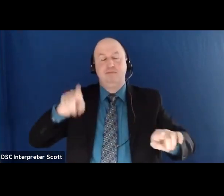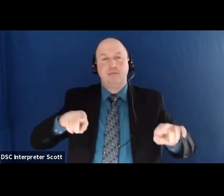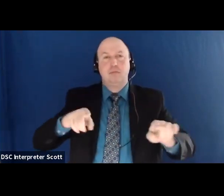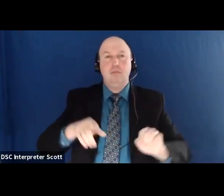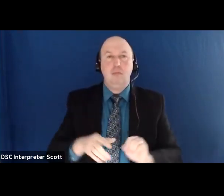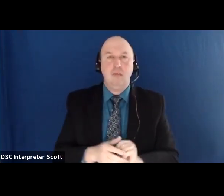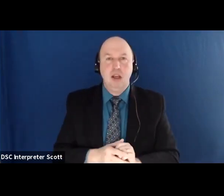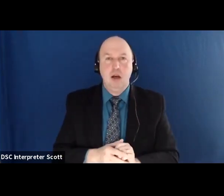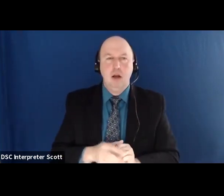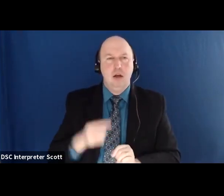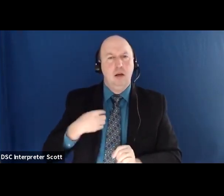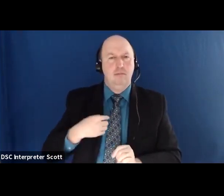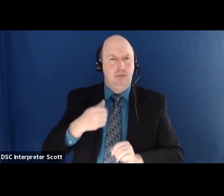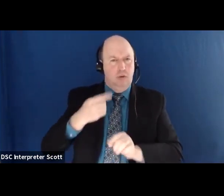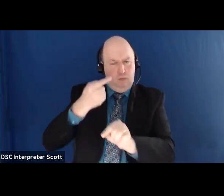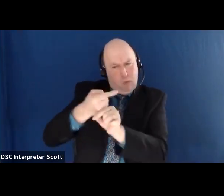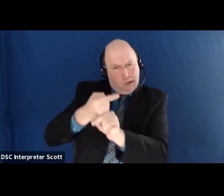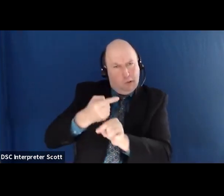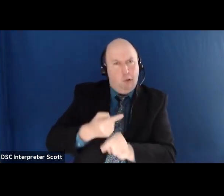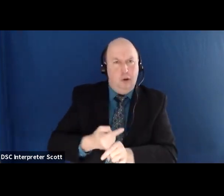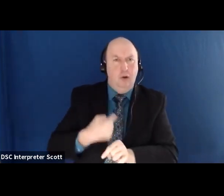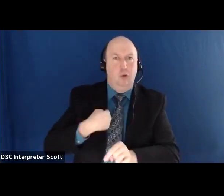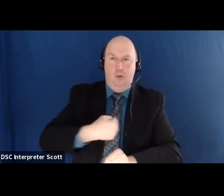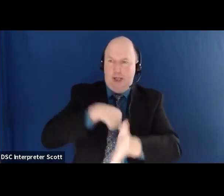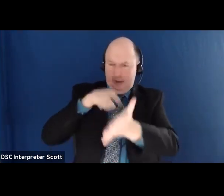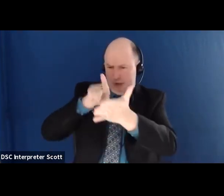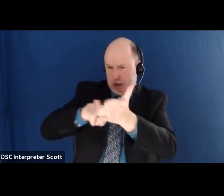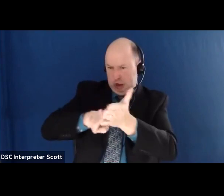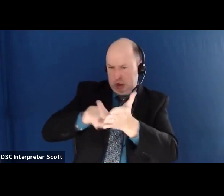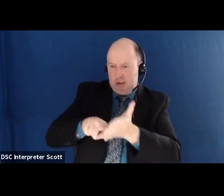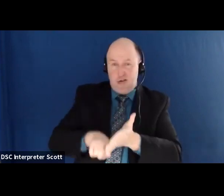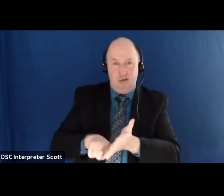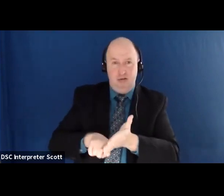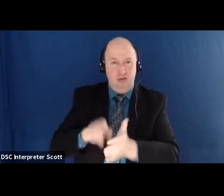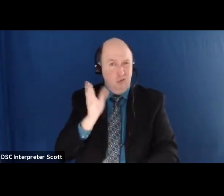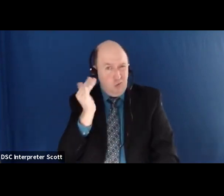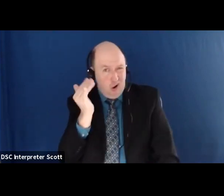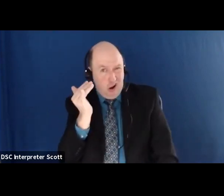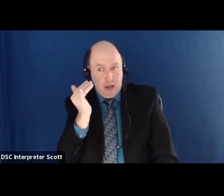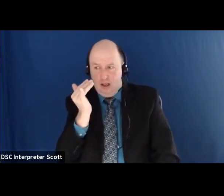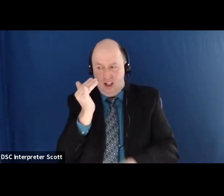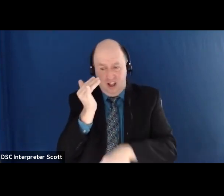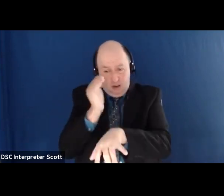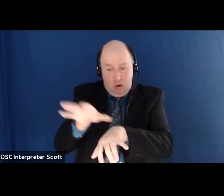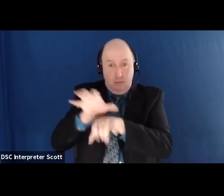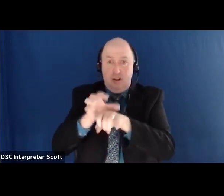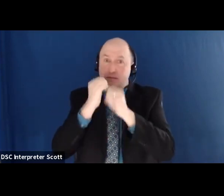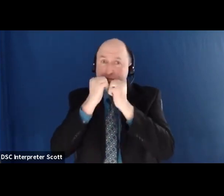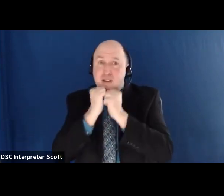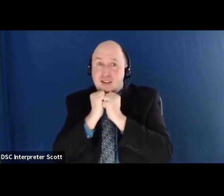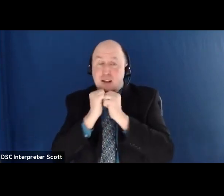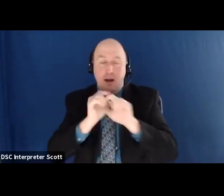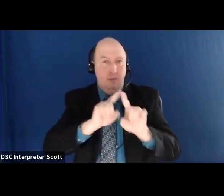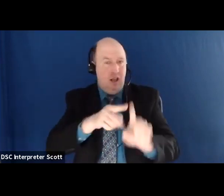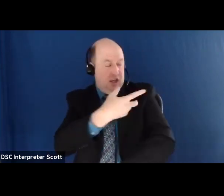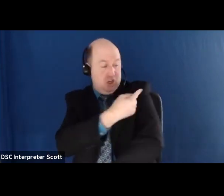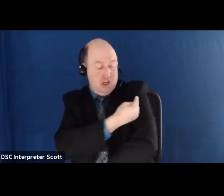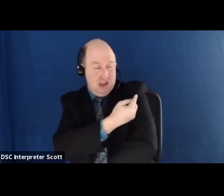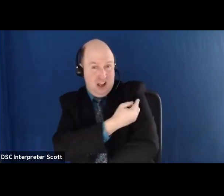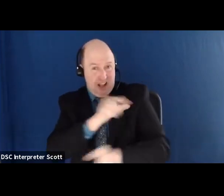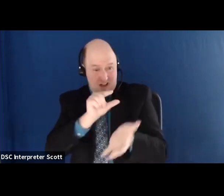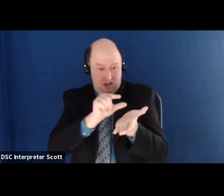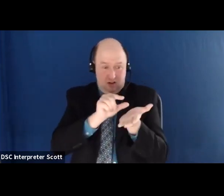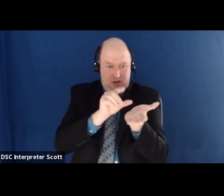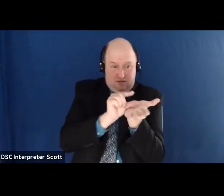it on a routine basis because again, these appointments are precious, but the vaccine is more precious. So we want to make sure